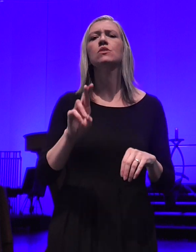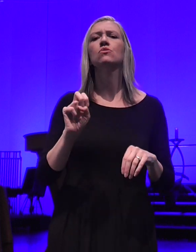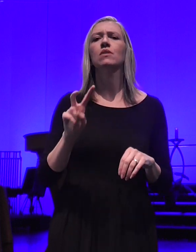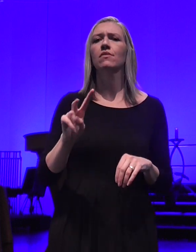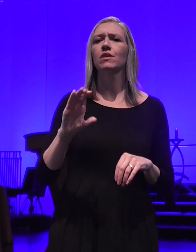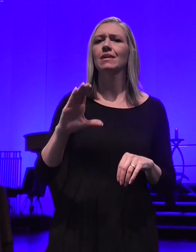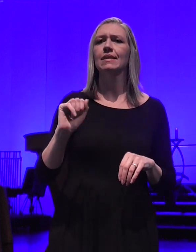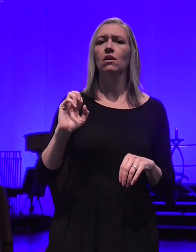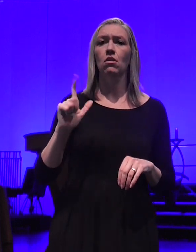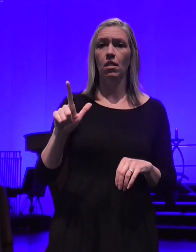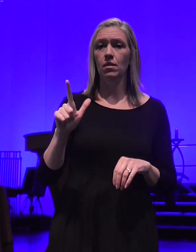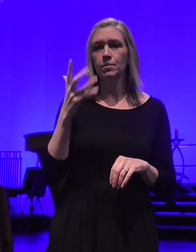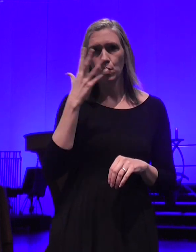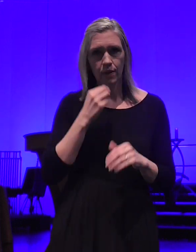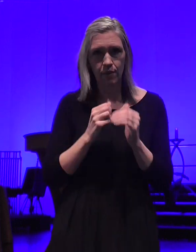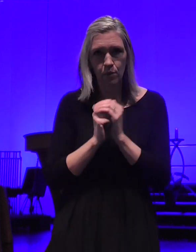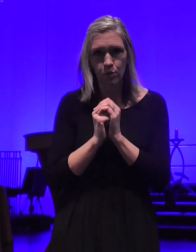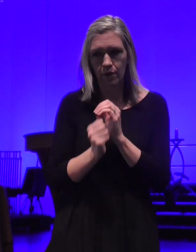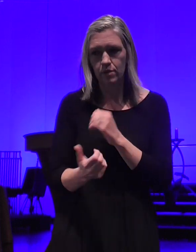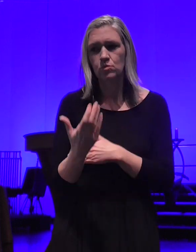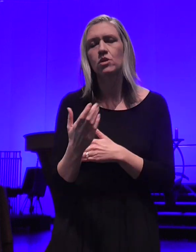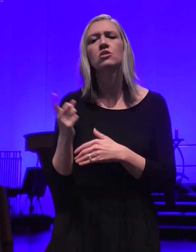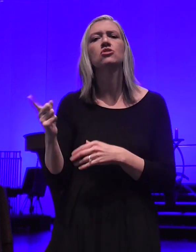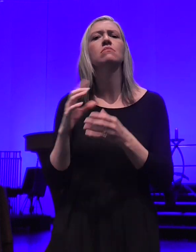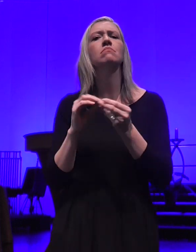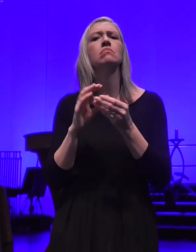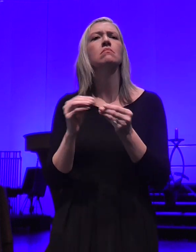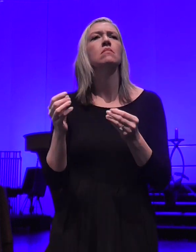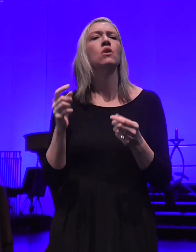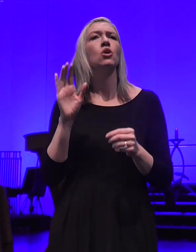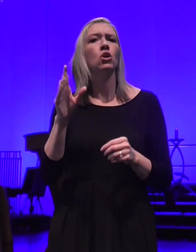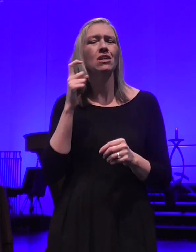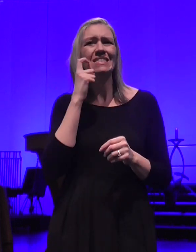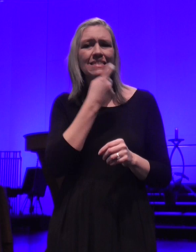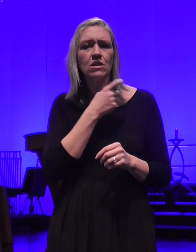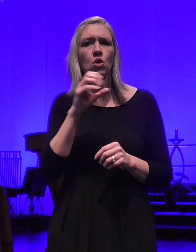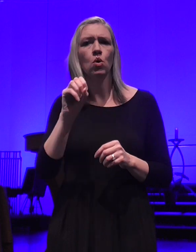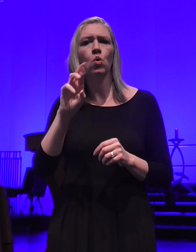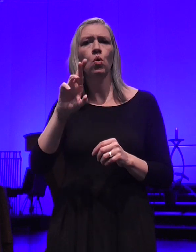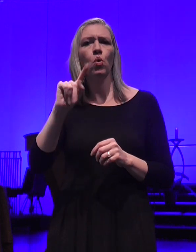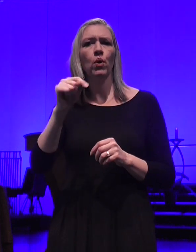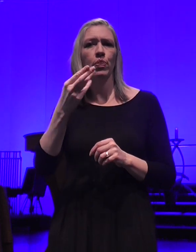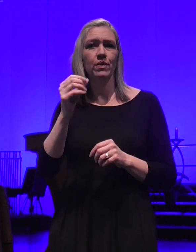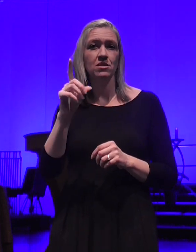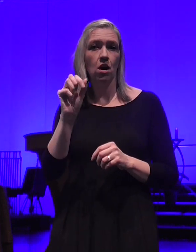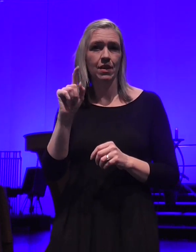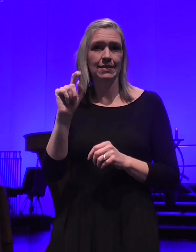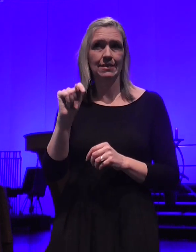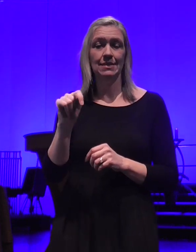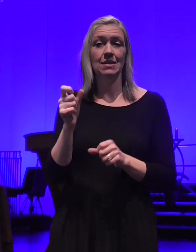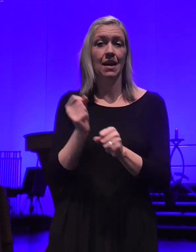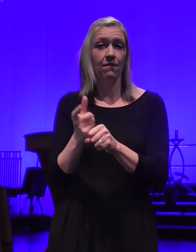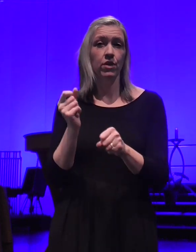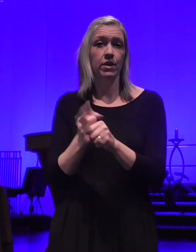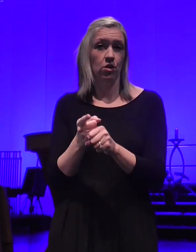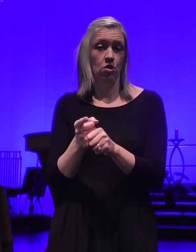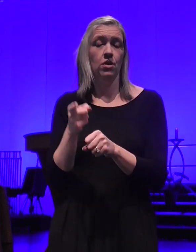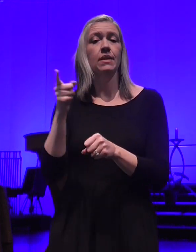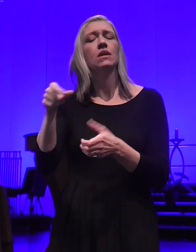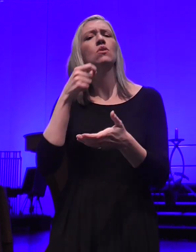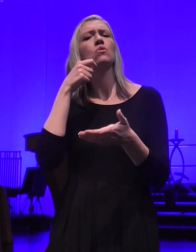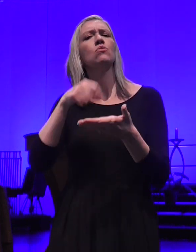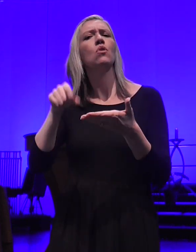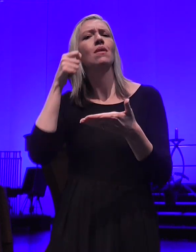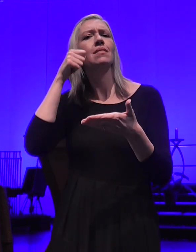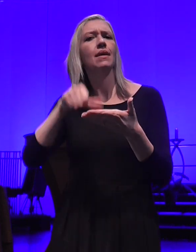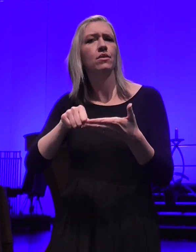did a beautiful prayer today, shared with me that her orthodontist shared with her that every year he wrote a letter to each of his children to